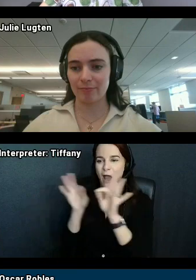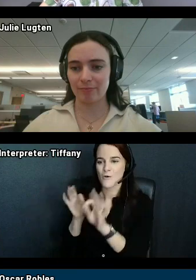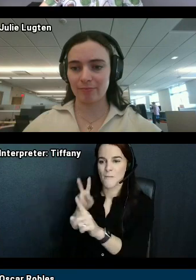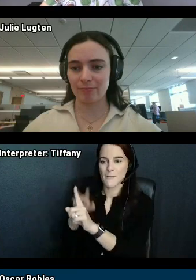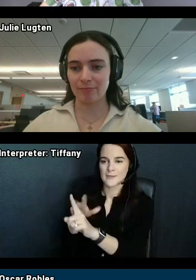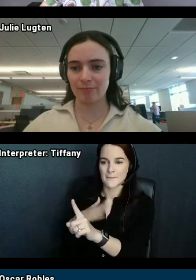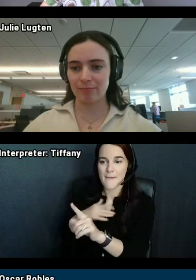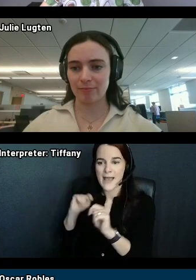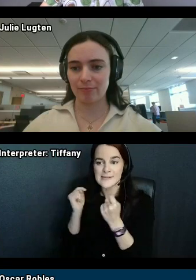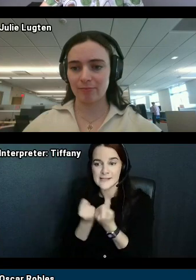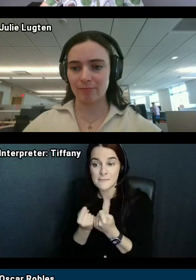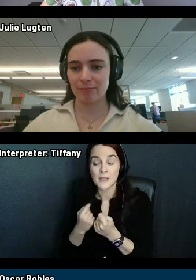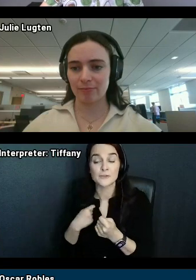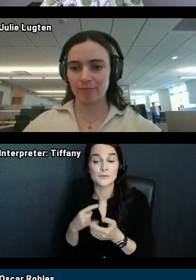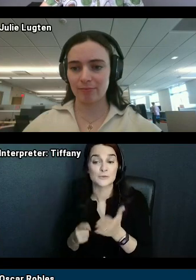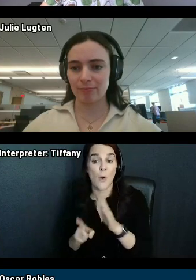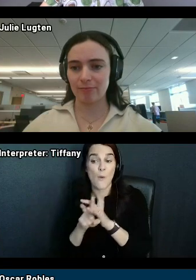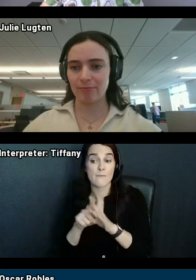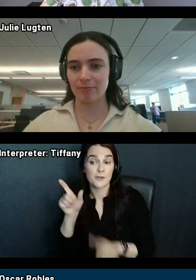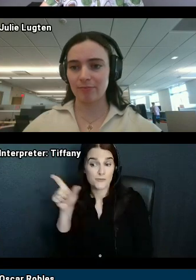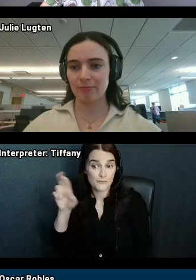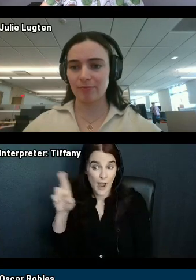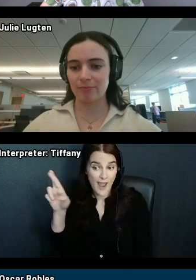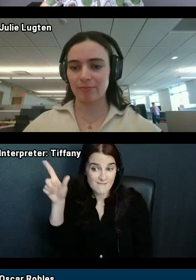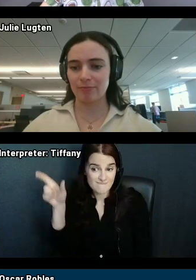up in the right-hand side here.